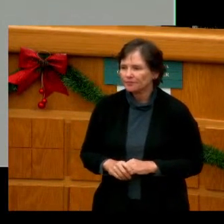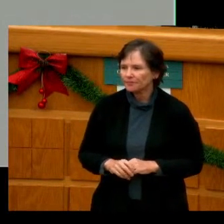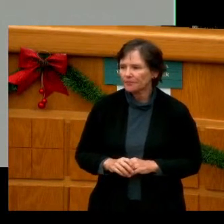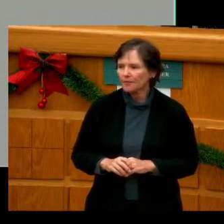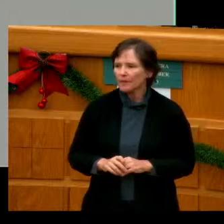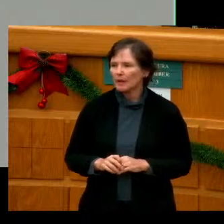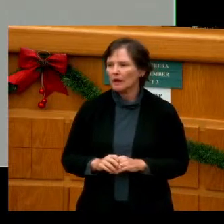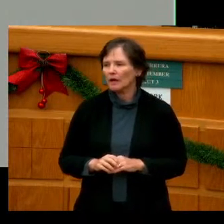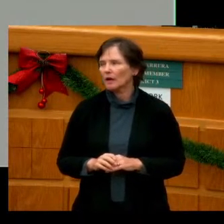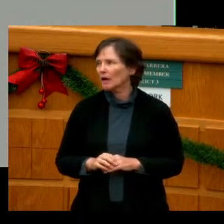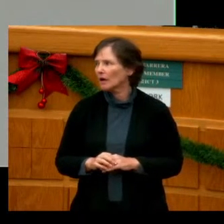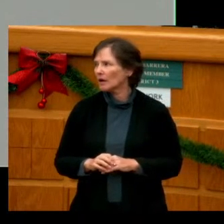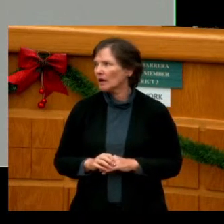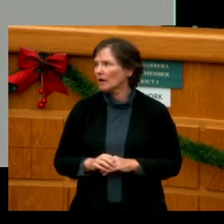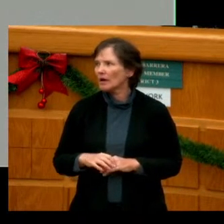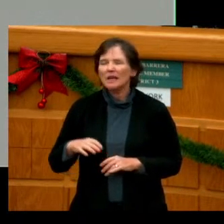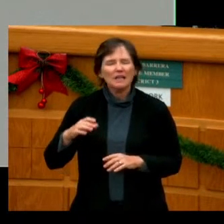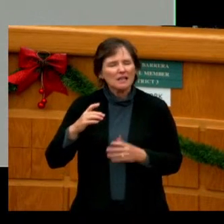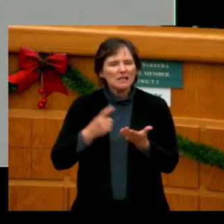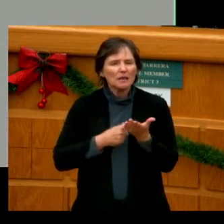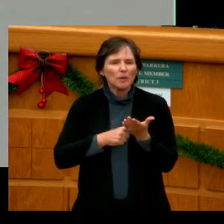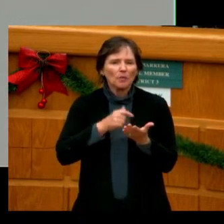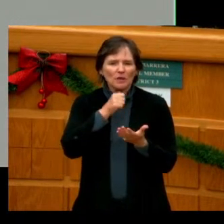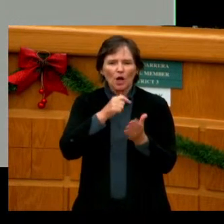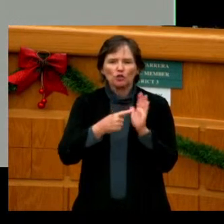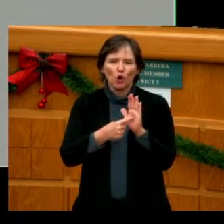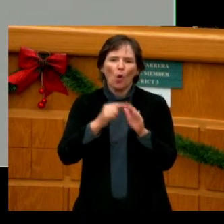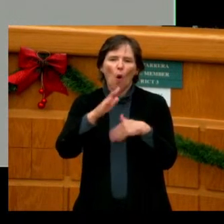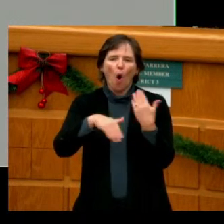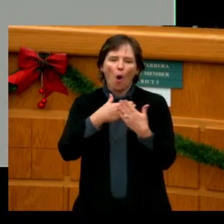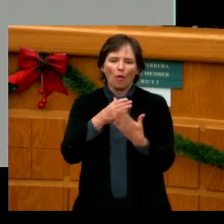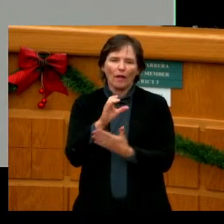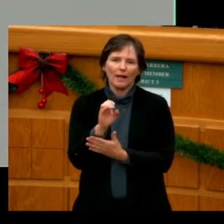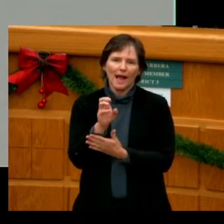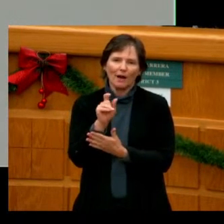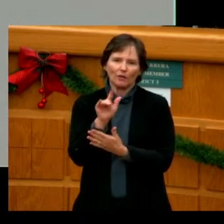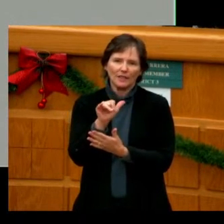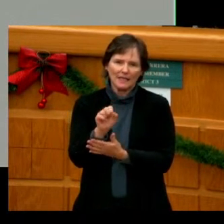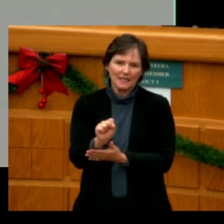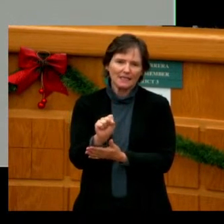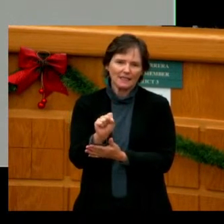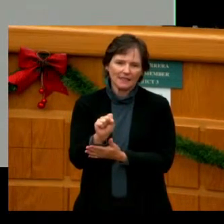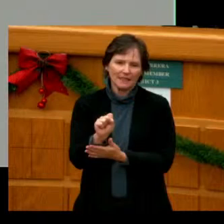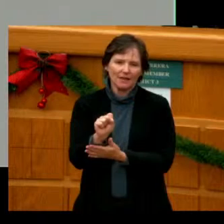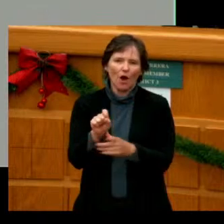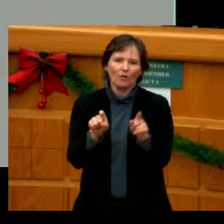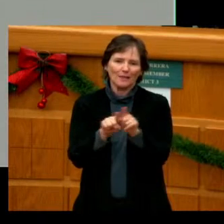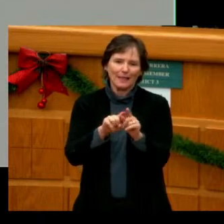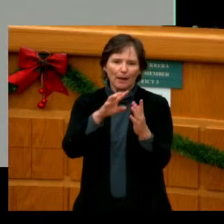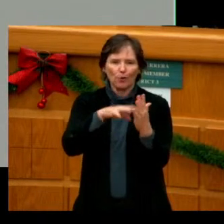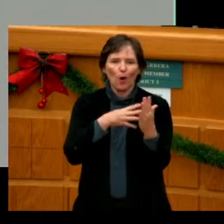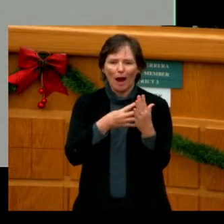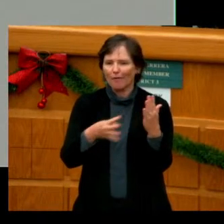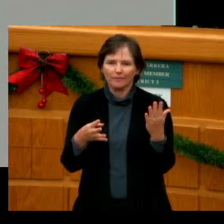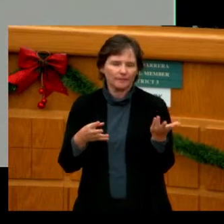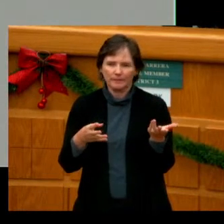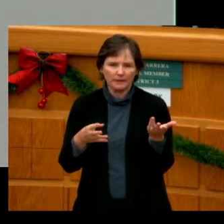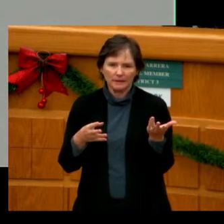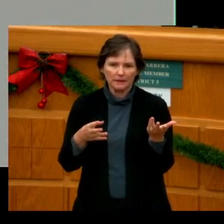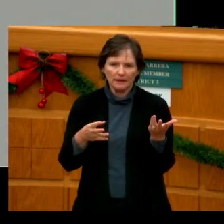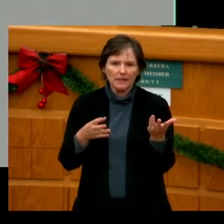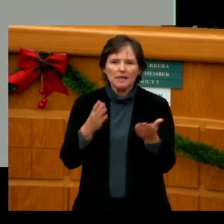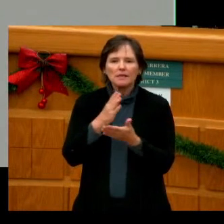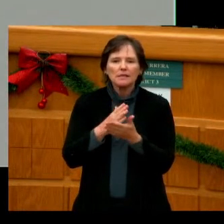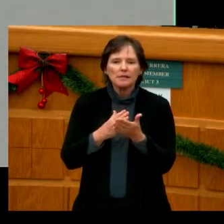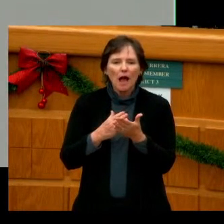We're to the point where next week we won't show Nueces and the other counties in the Coastal Bend on the same graph, just kind of like we were